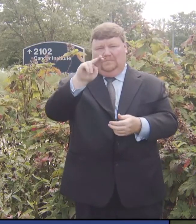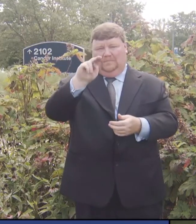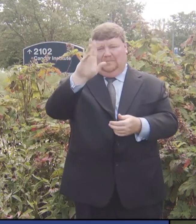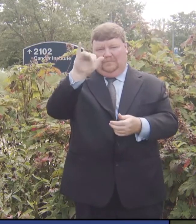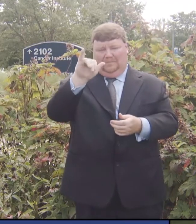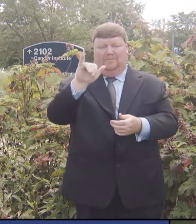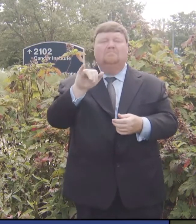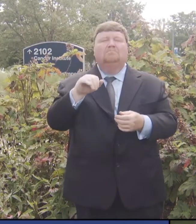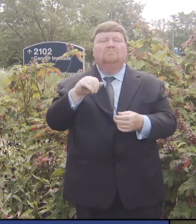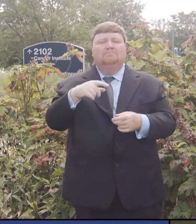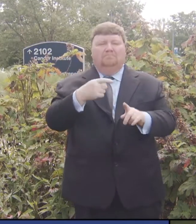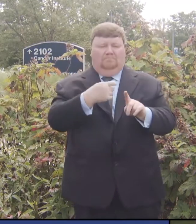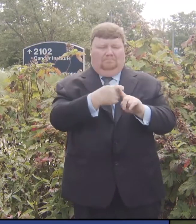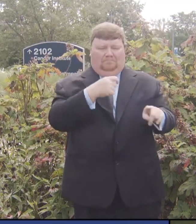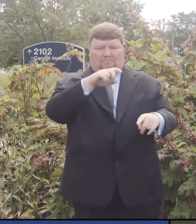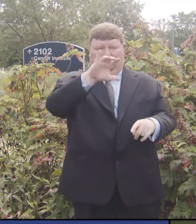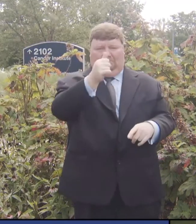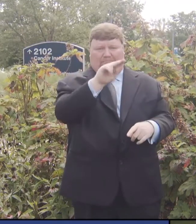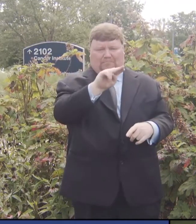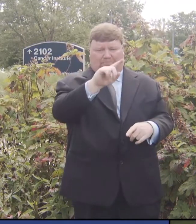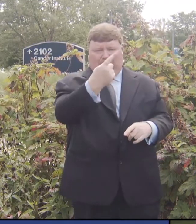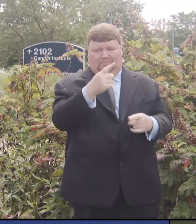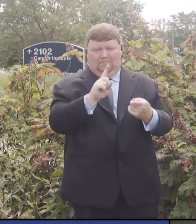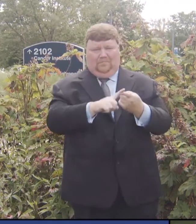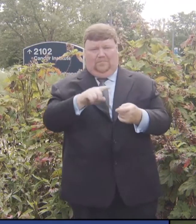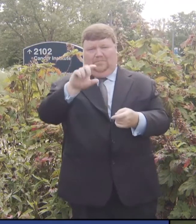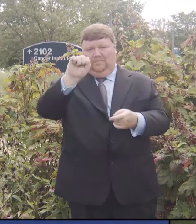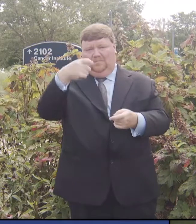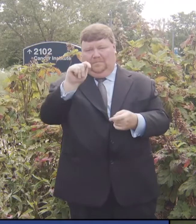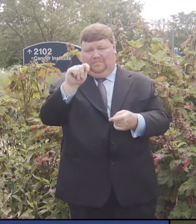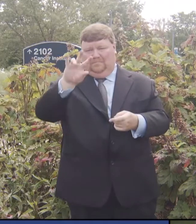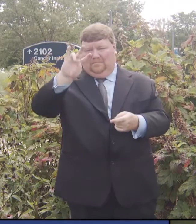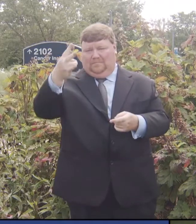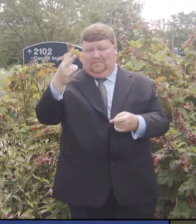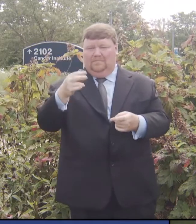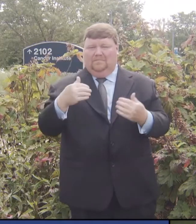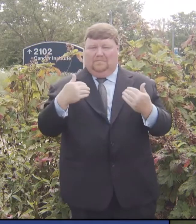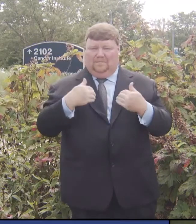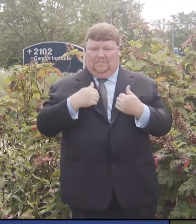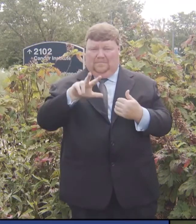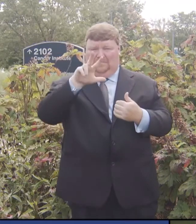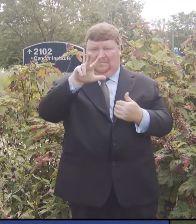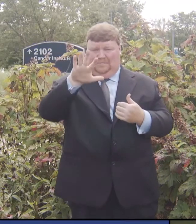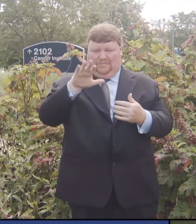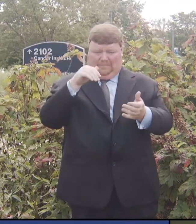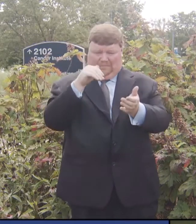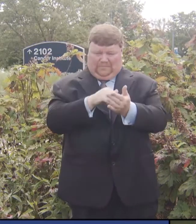1 and September 7, 2021, there have been